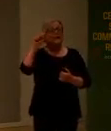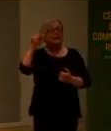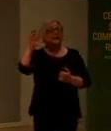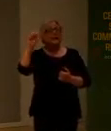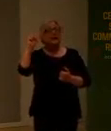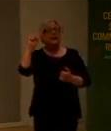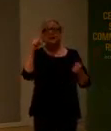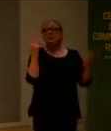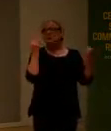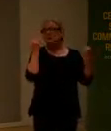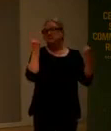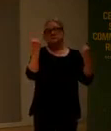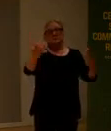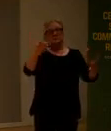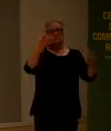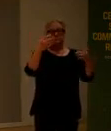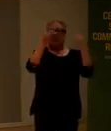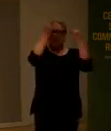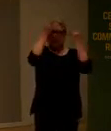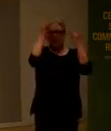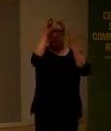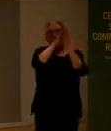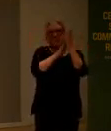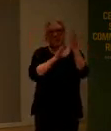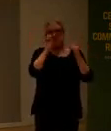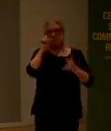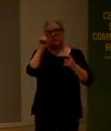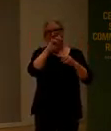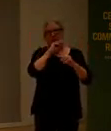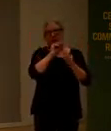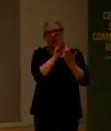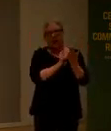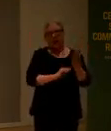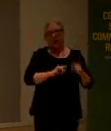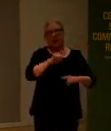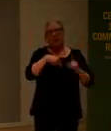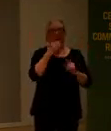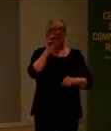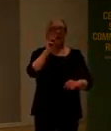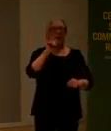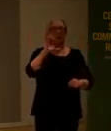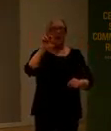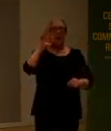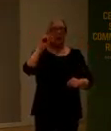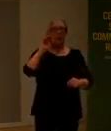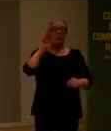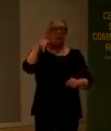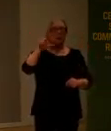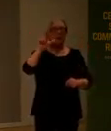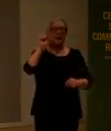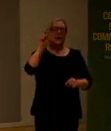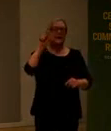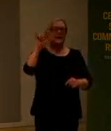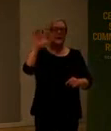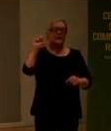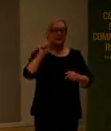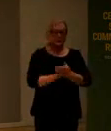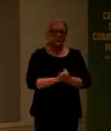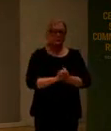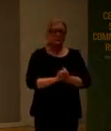toxicology of plastics. I think my experience is that when, especially engaging the health